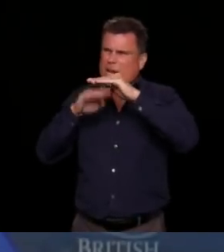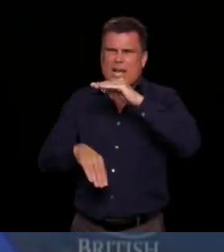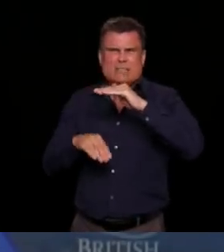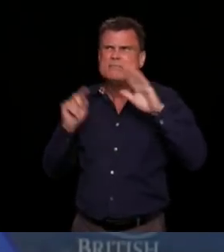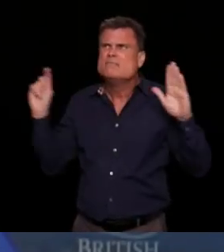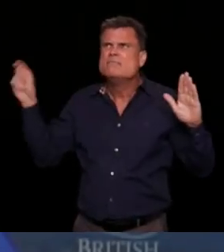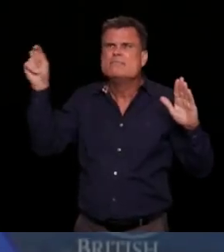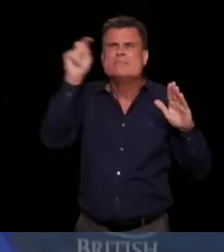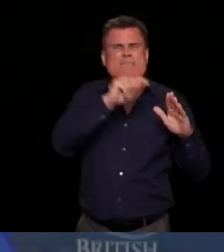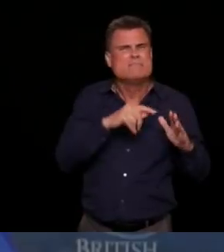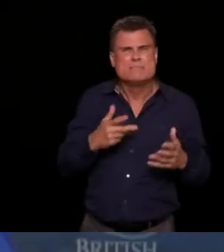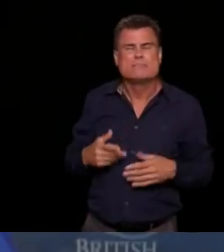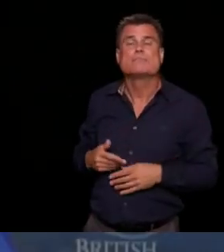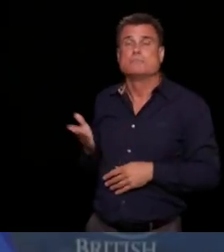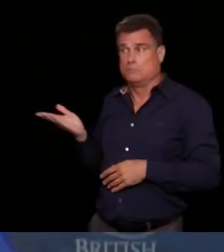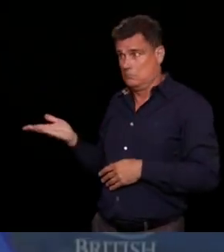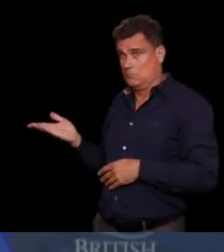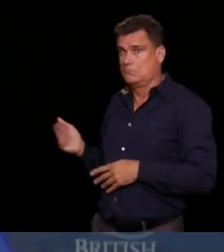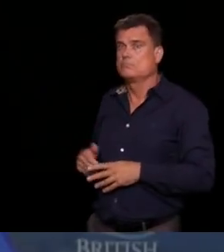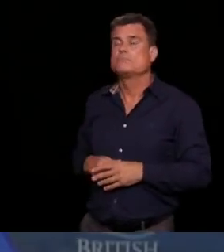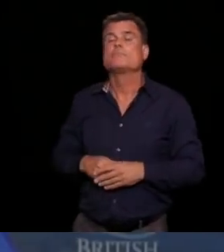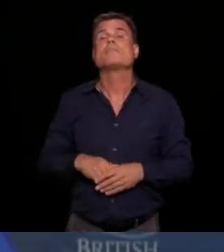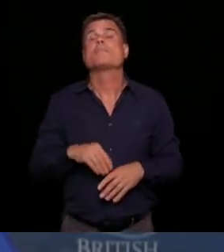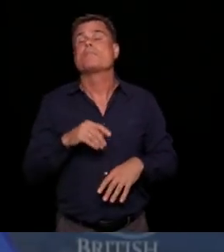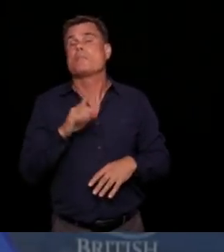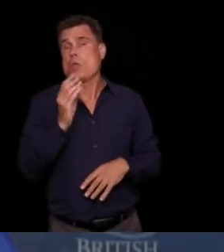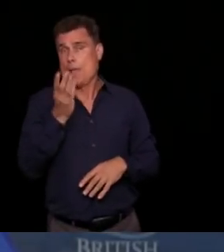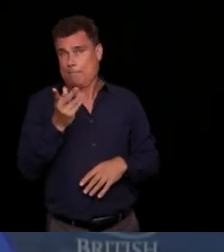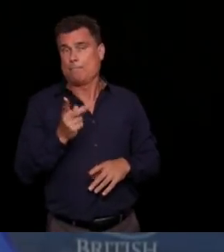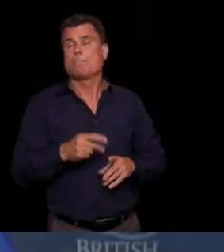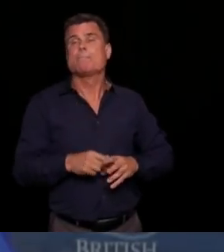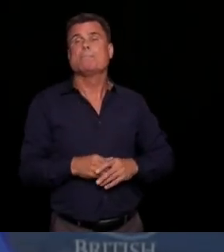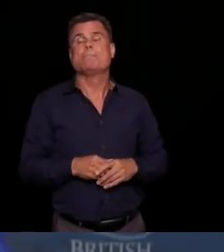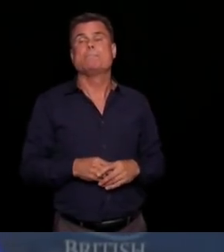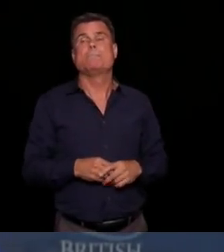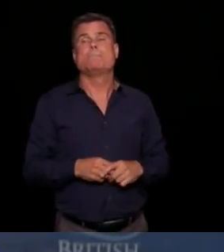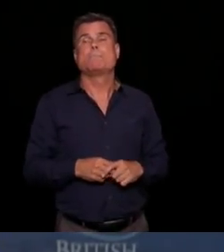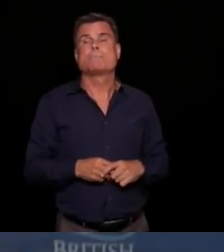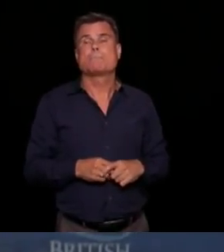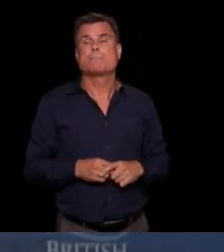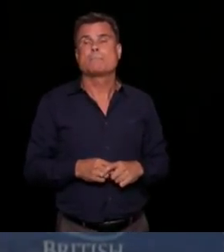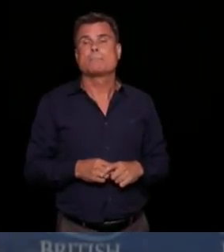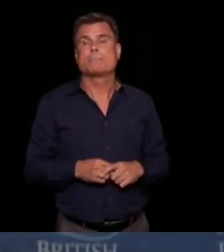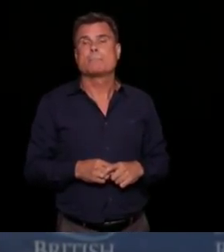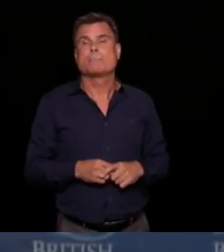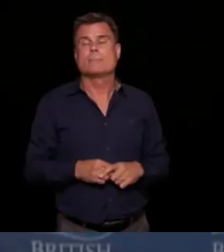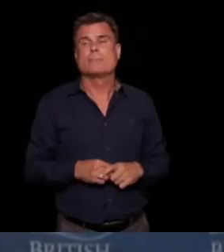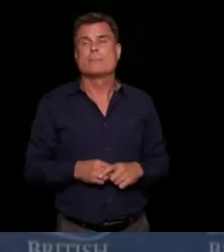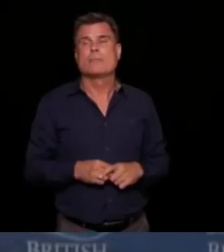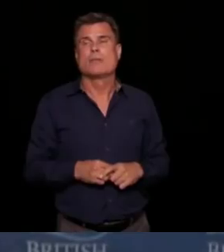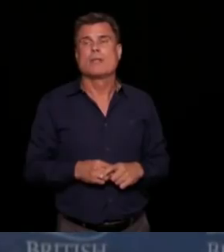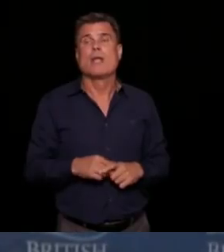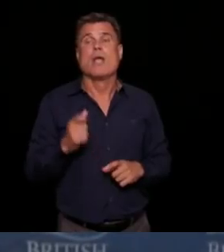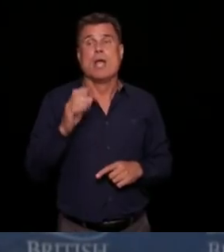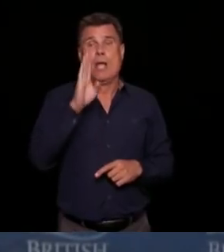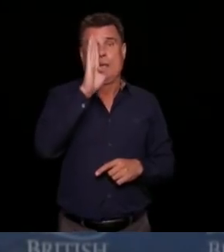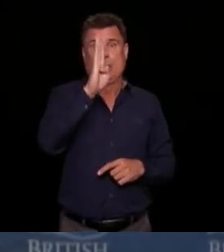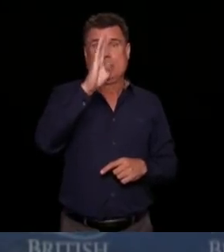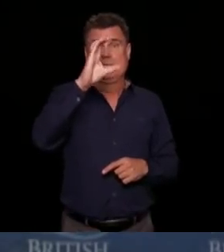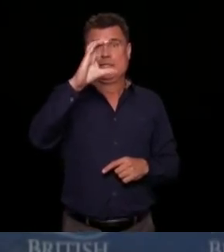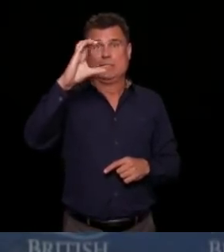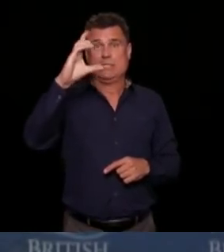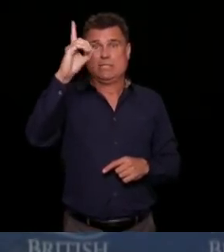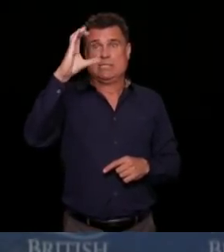number of days, and there's no secrets about any of this. The number of people we test is on the